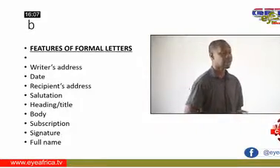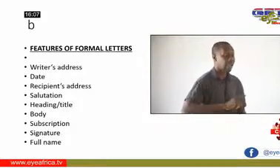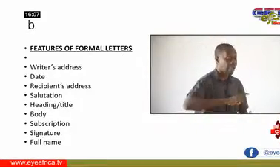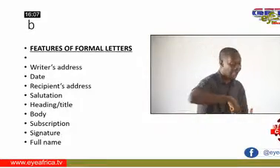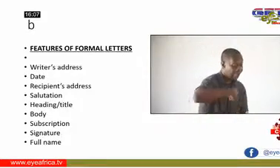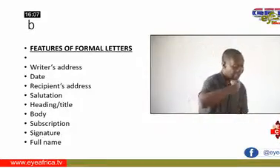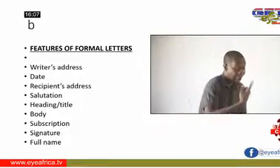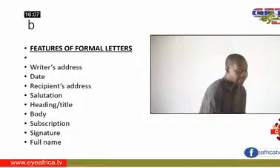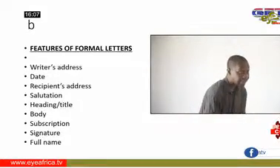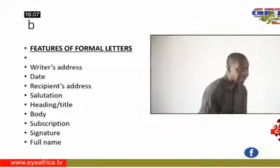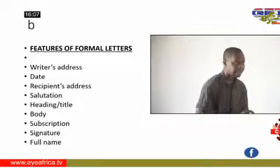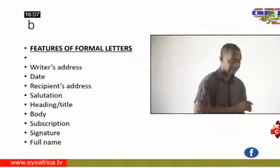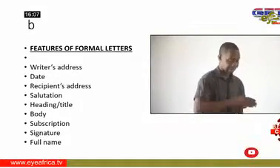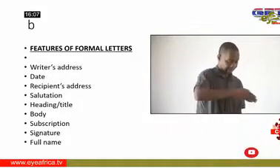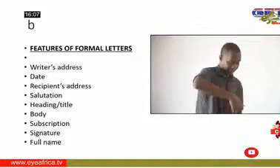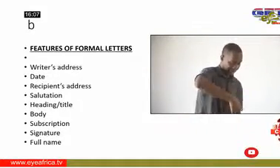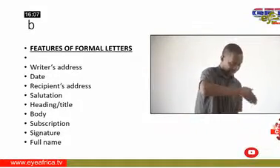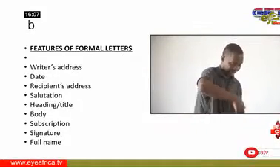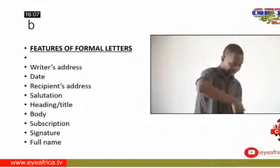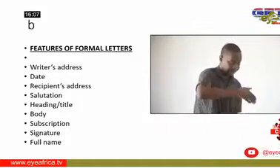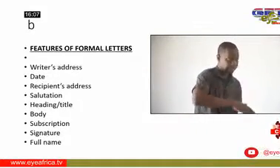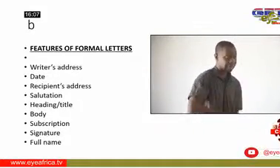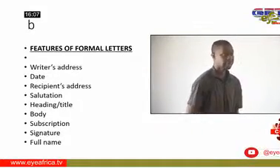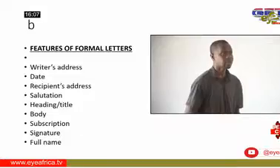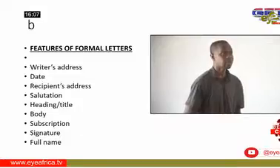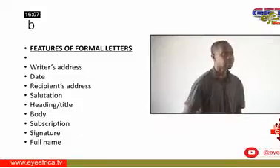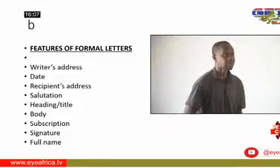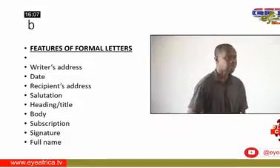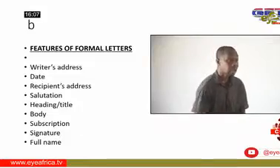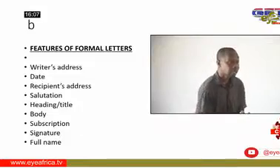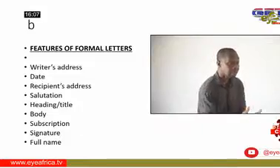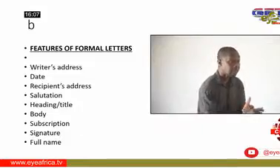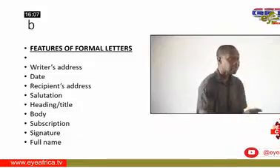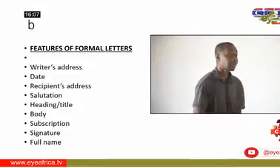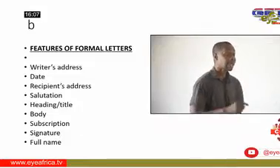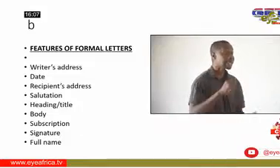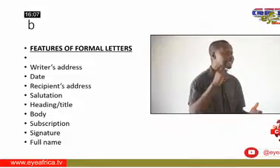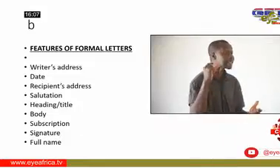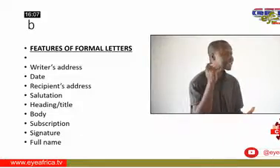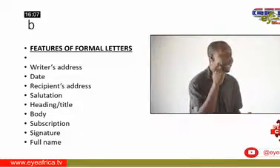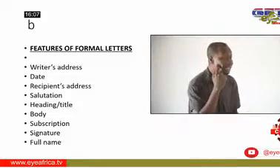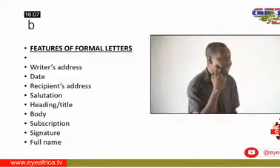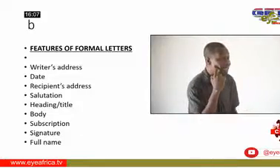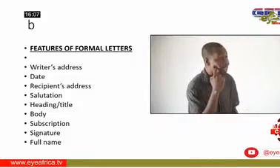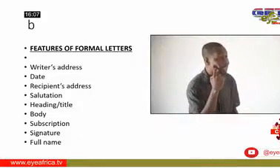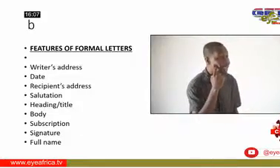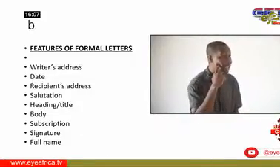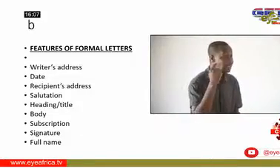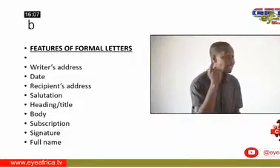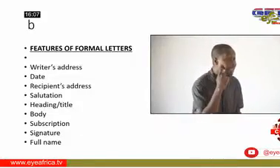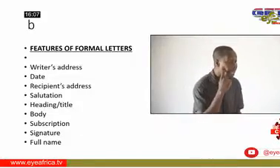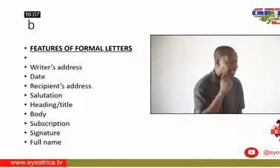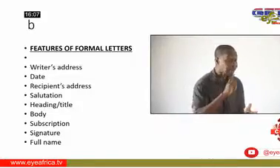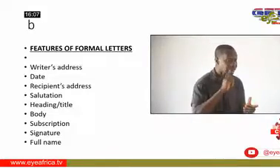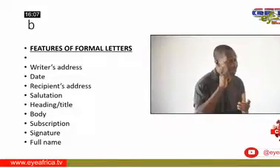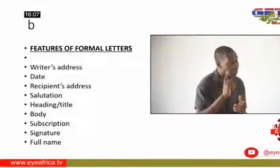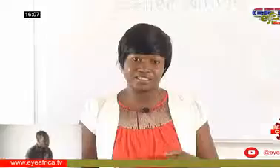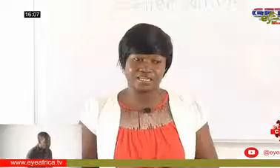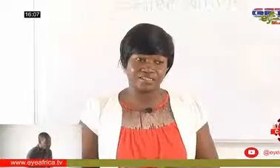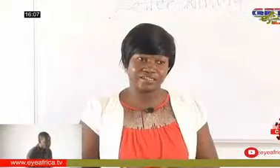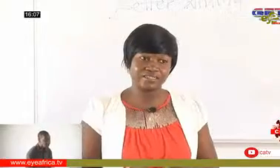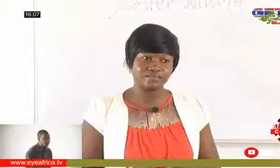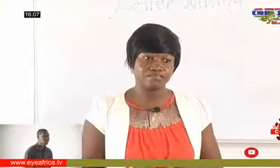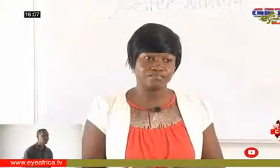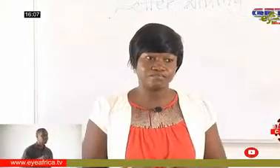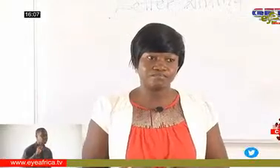After the writer's address, it is followed by the date. The date is added to the